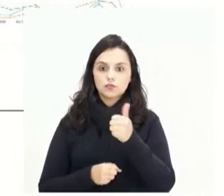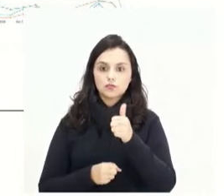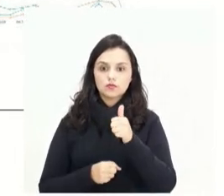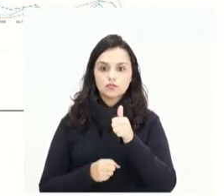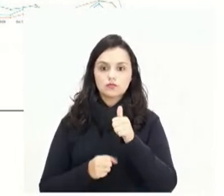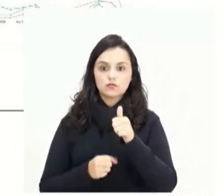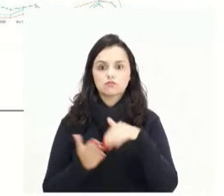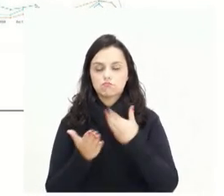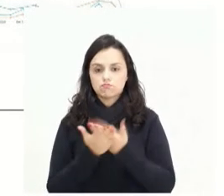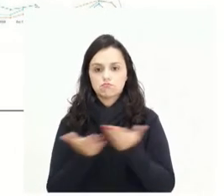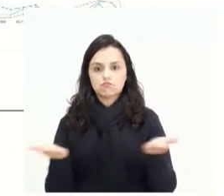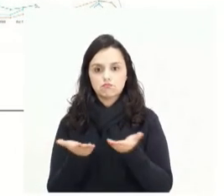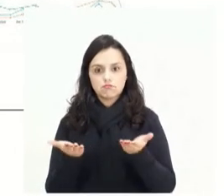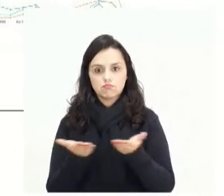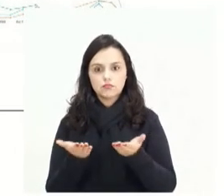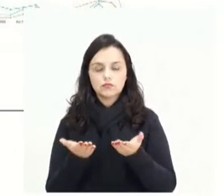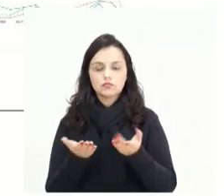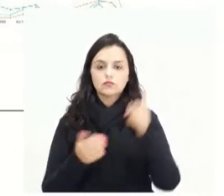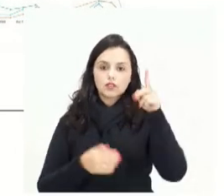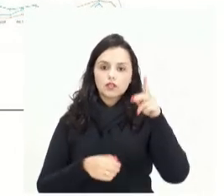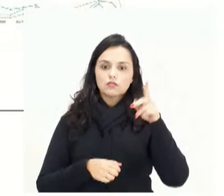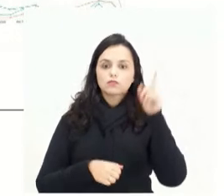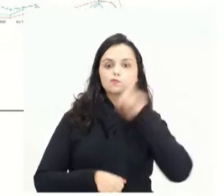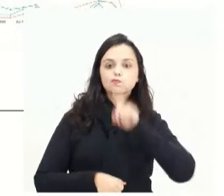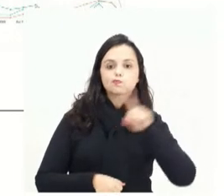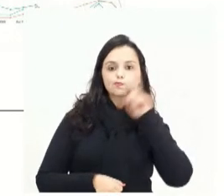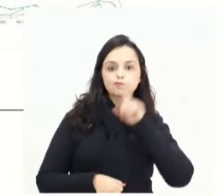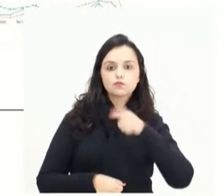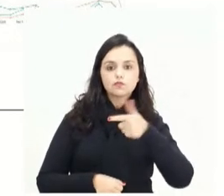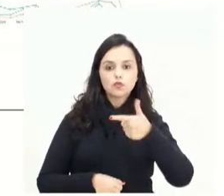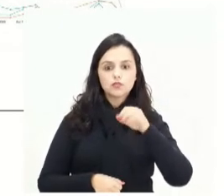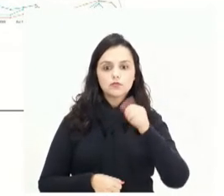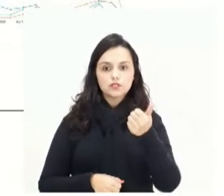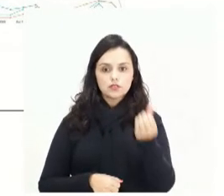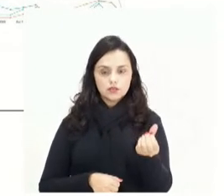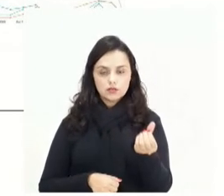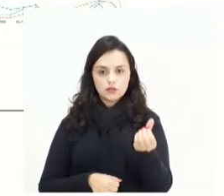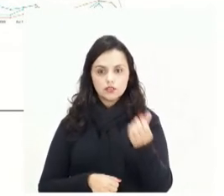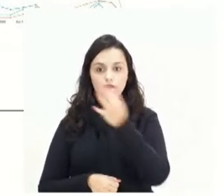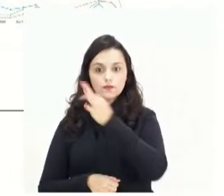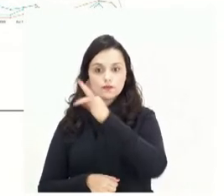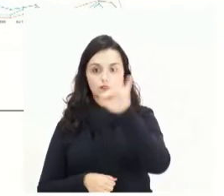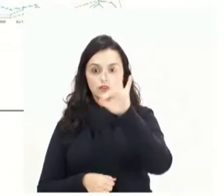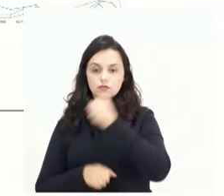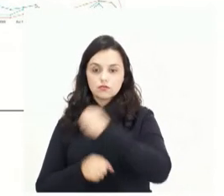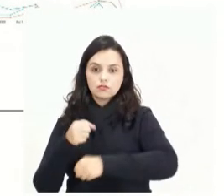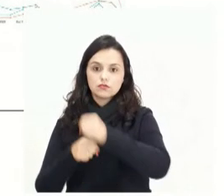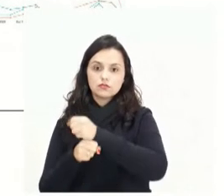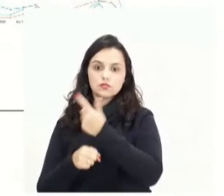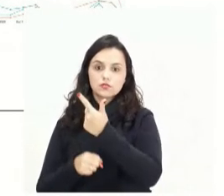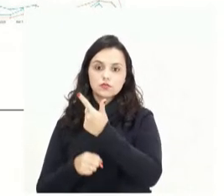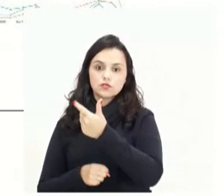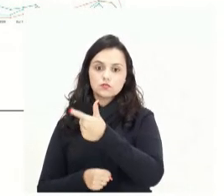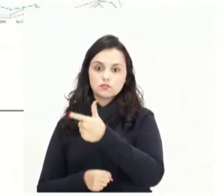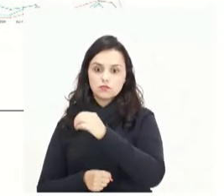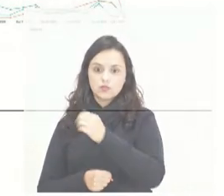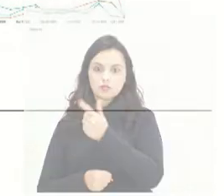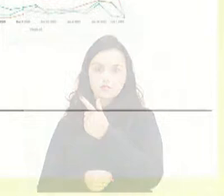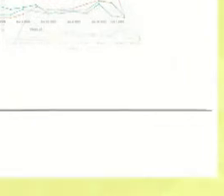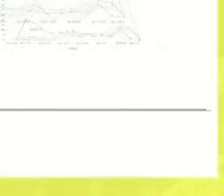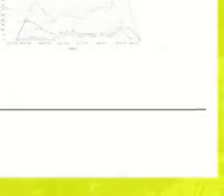in electoral process in the united states in 2016 france 2017 max people 2018